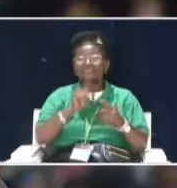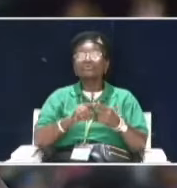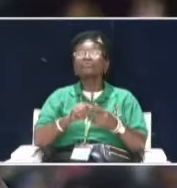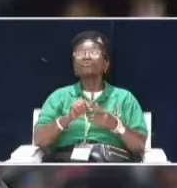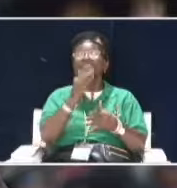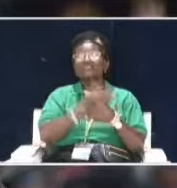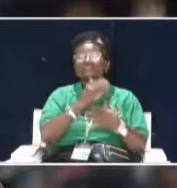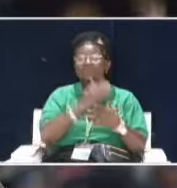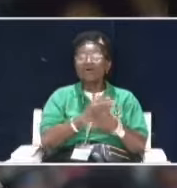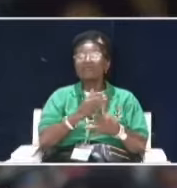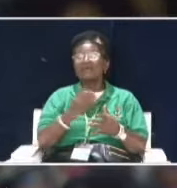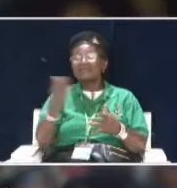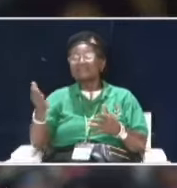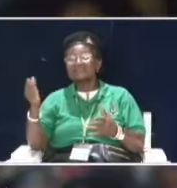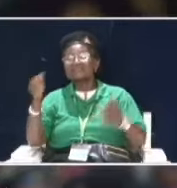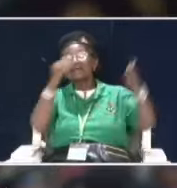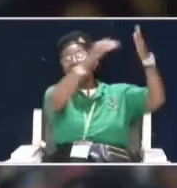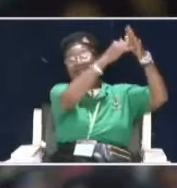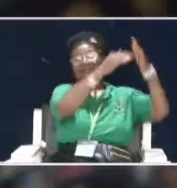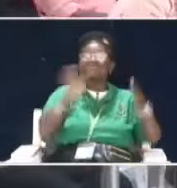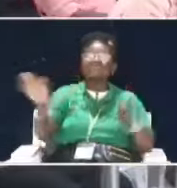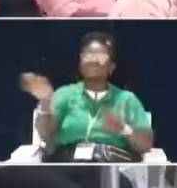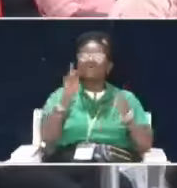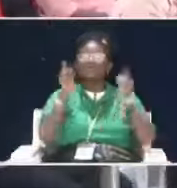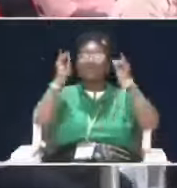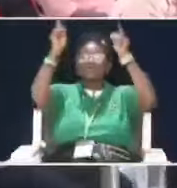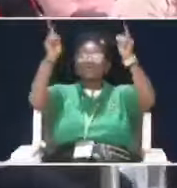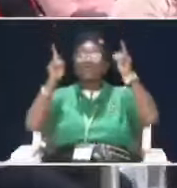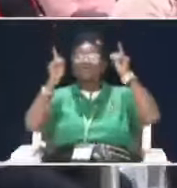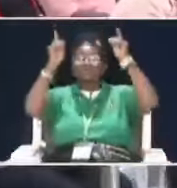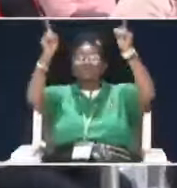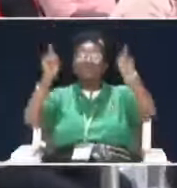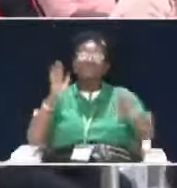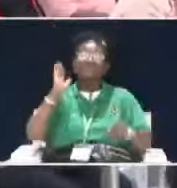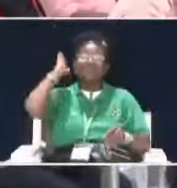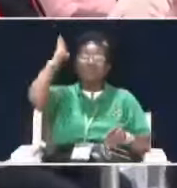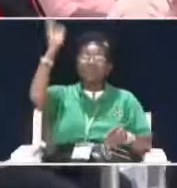your destiny will never fly again.